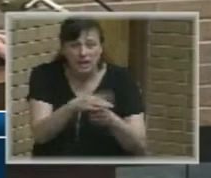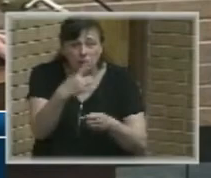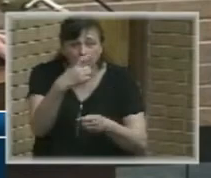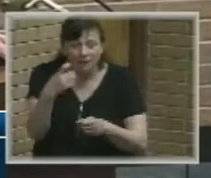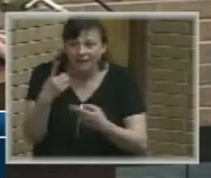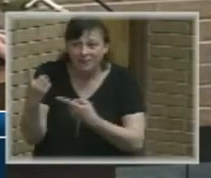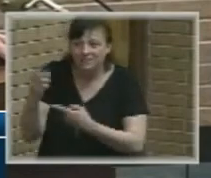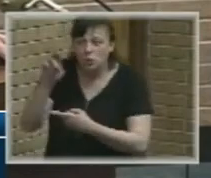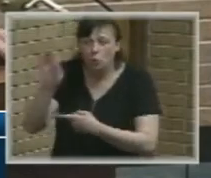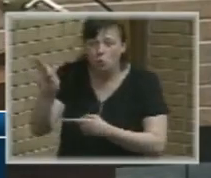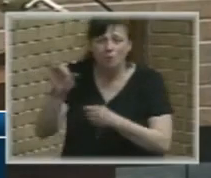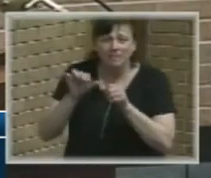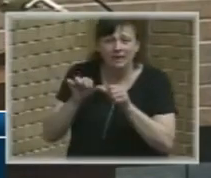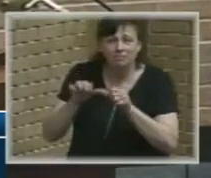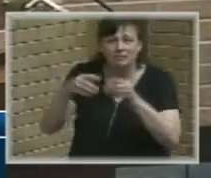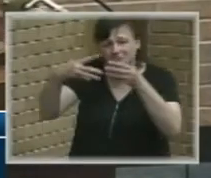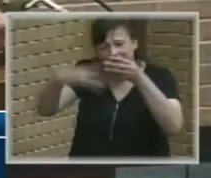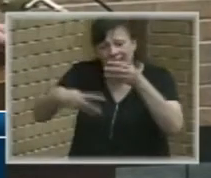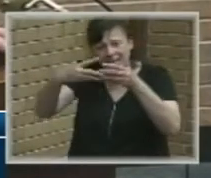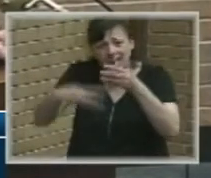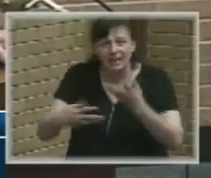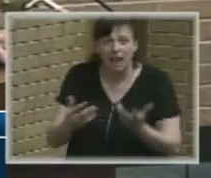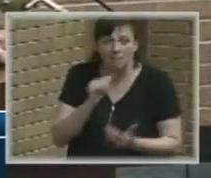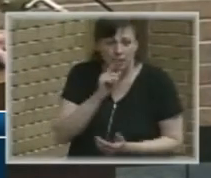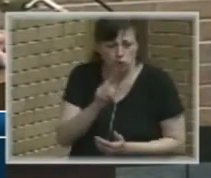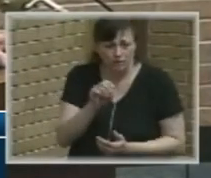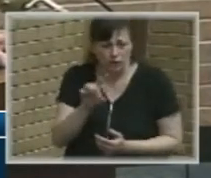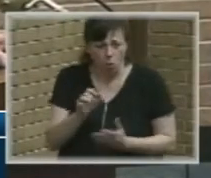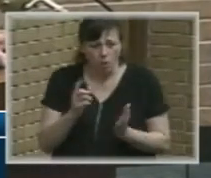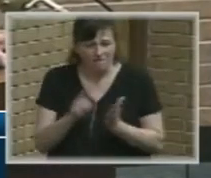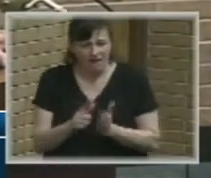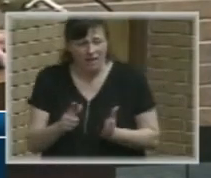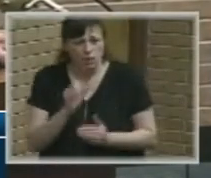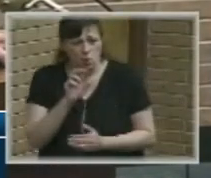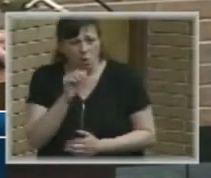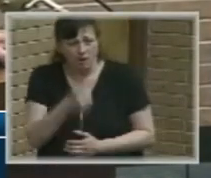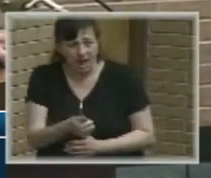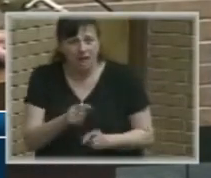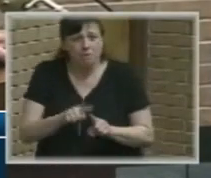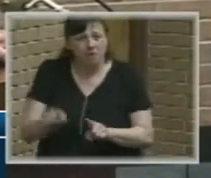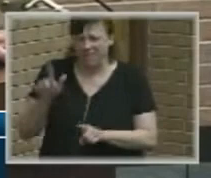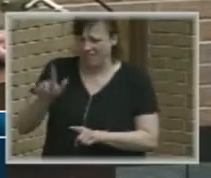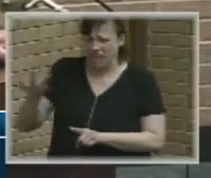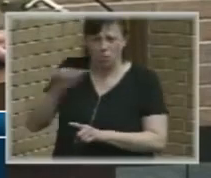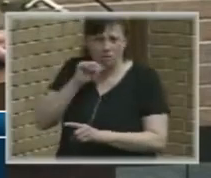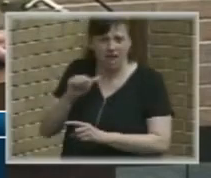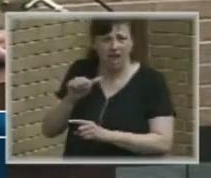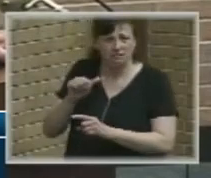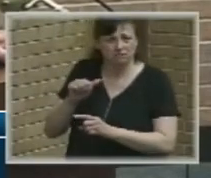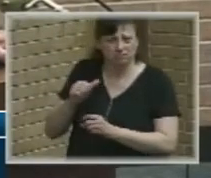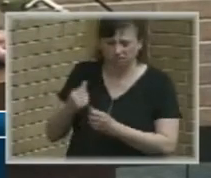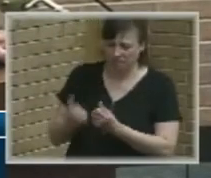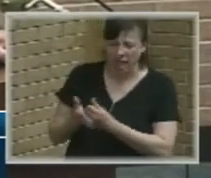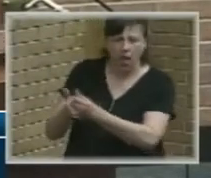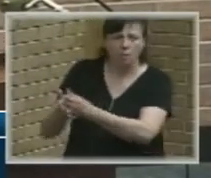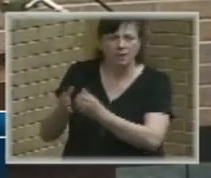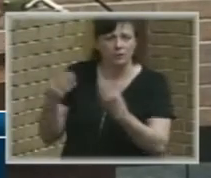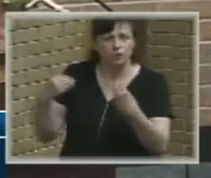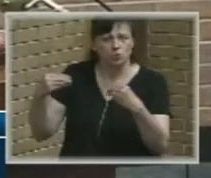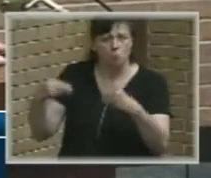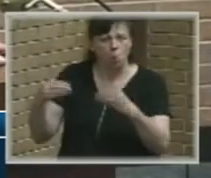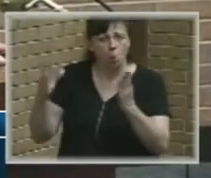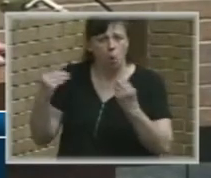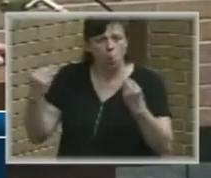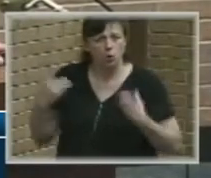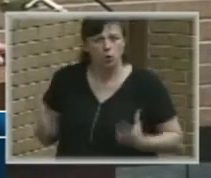by rain coming in. I mean, I don't know if that's a code violation or not, but in terms of a goal of keeping storefronts full, that could help in